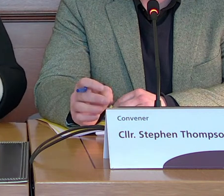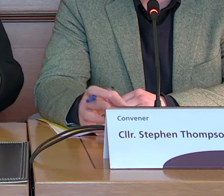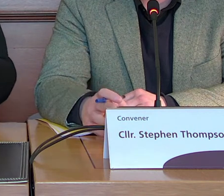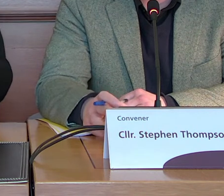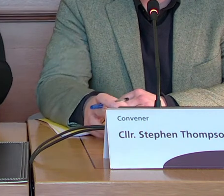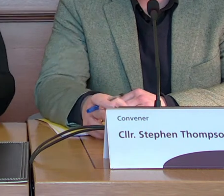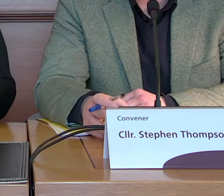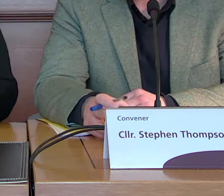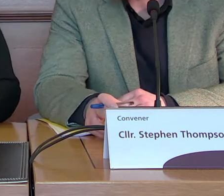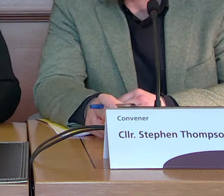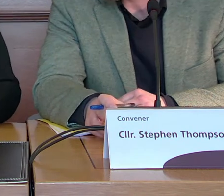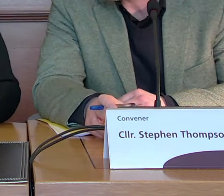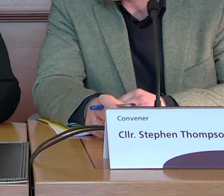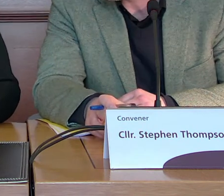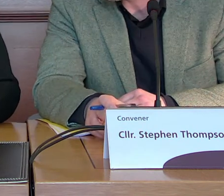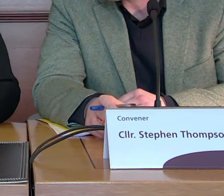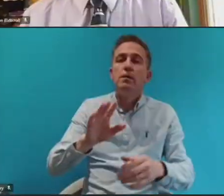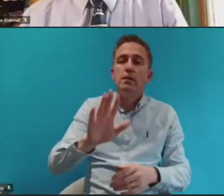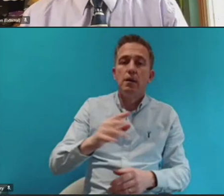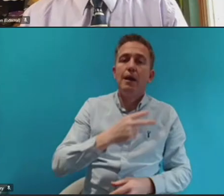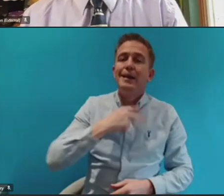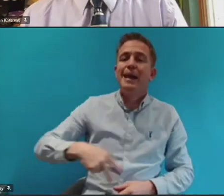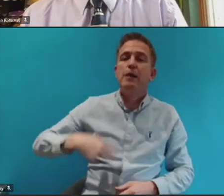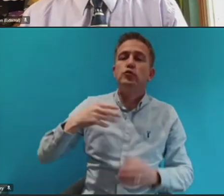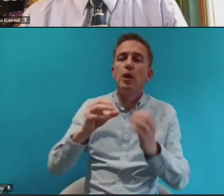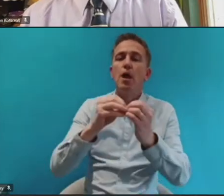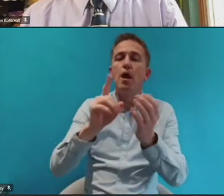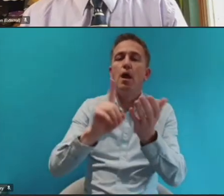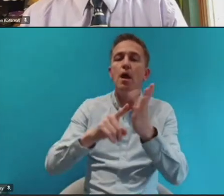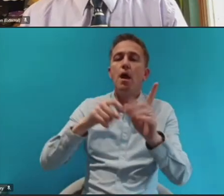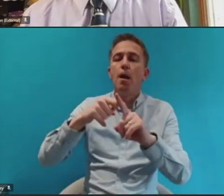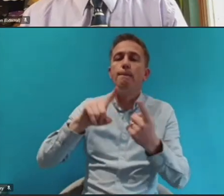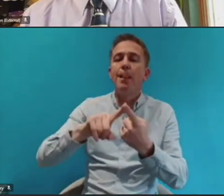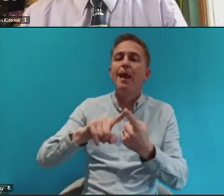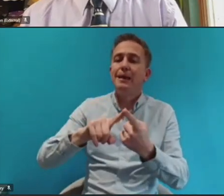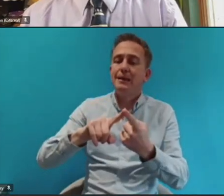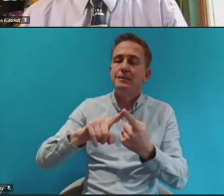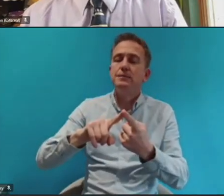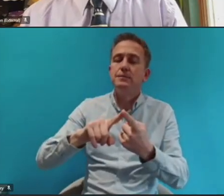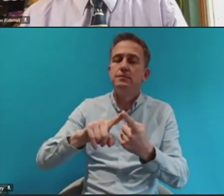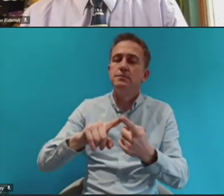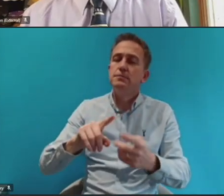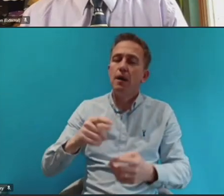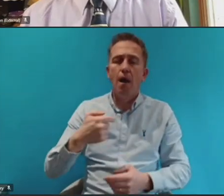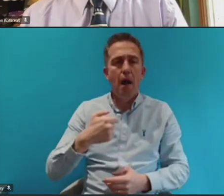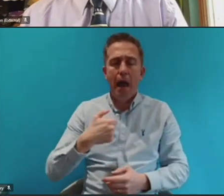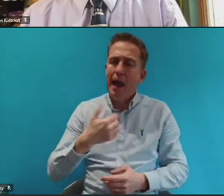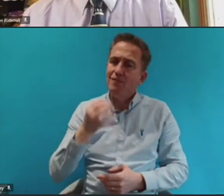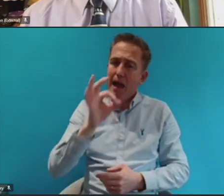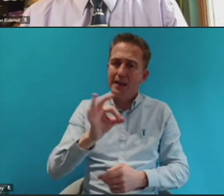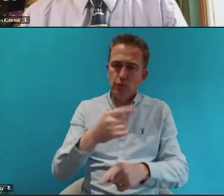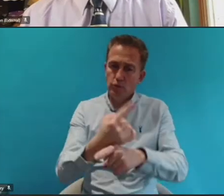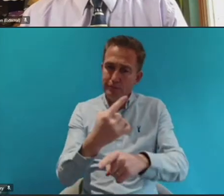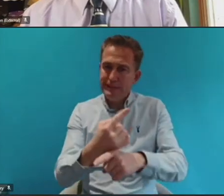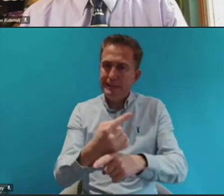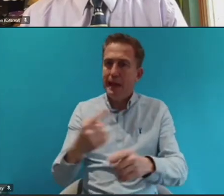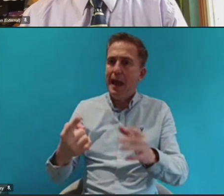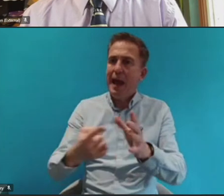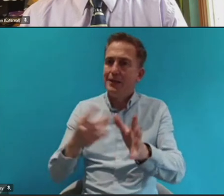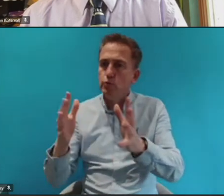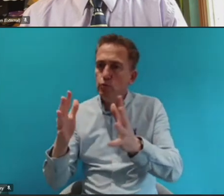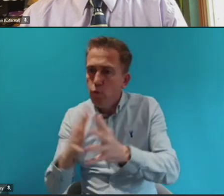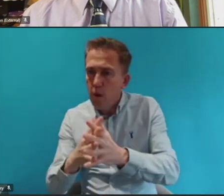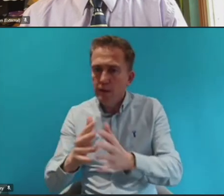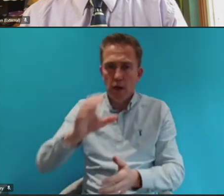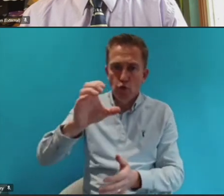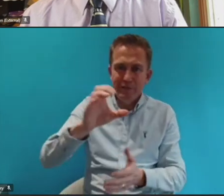Leader, it's Councillor Blake here. I think I've quite clearly asked to speak, and I see Andrew Wood and Chrissy Hill have asked